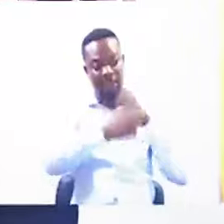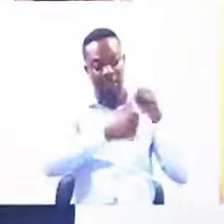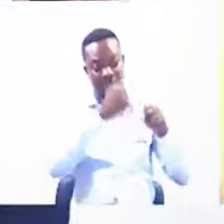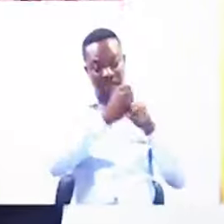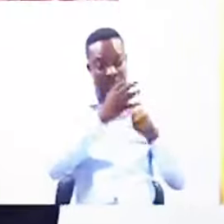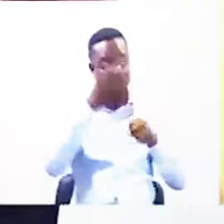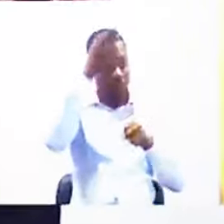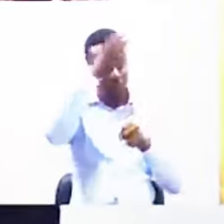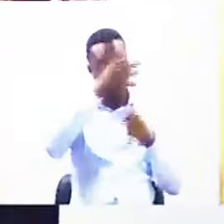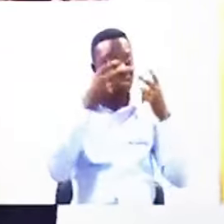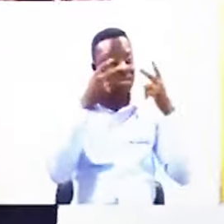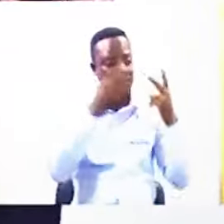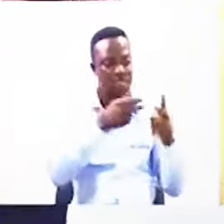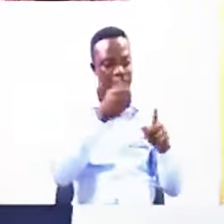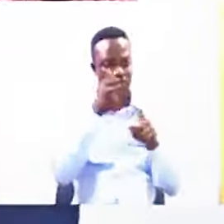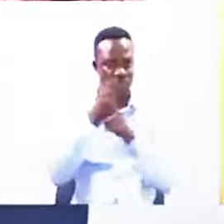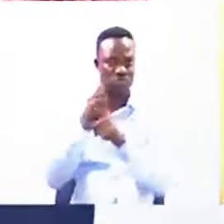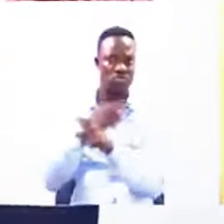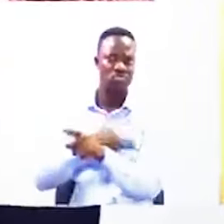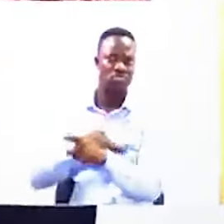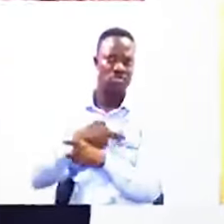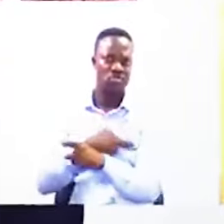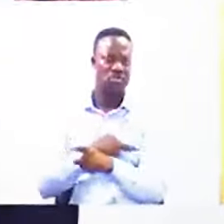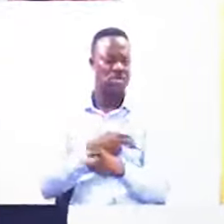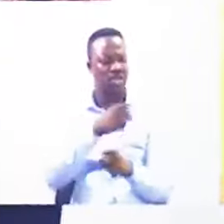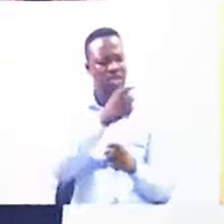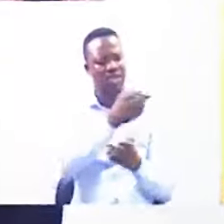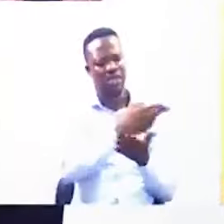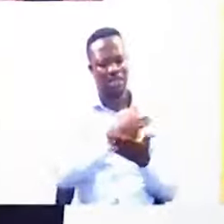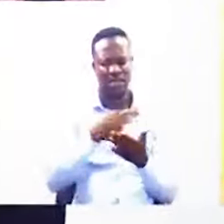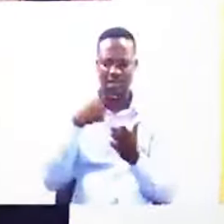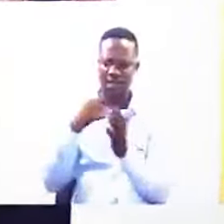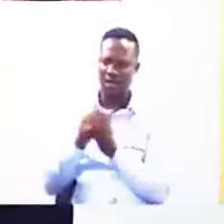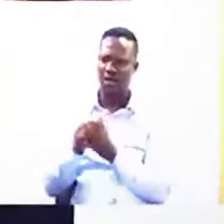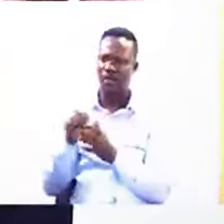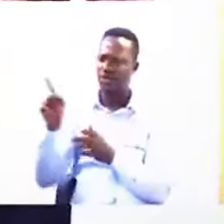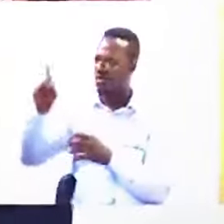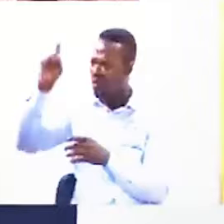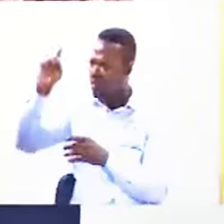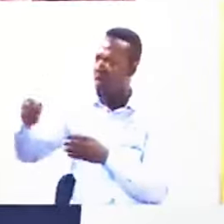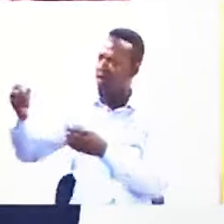He will turn and tell you, Mom, you should have told